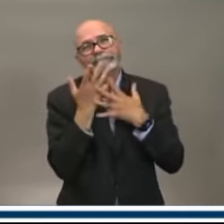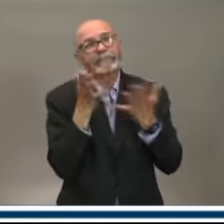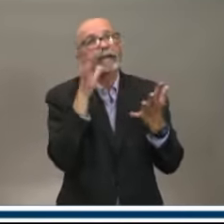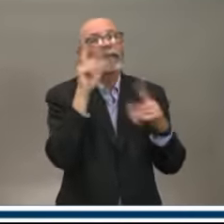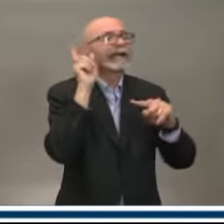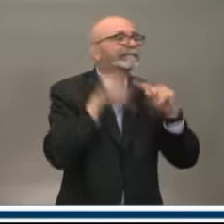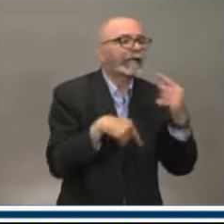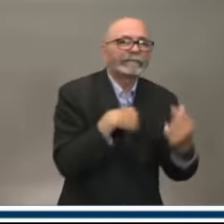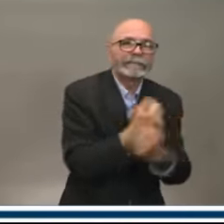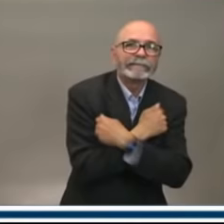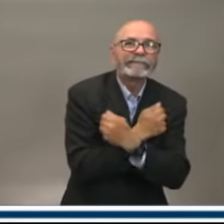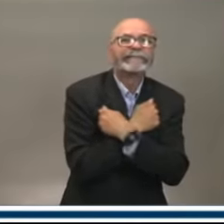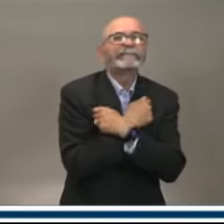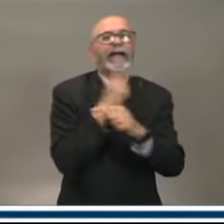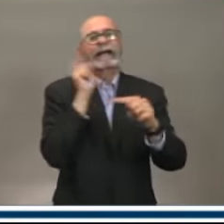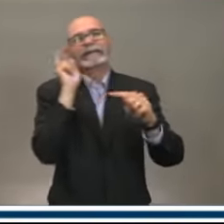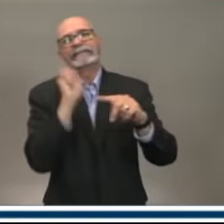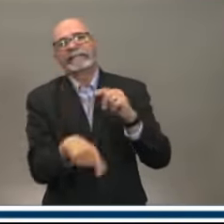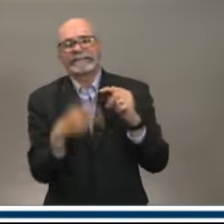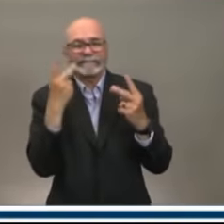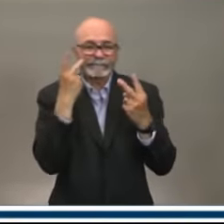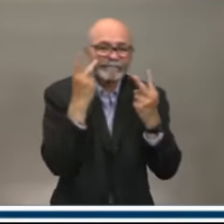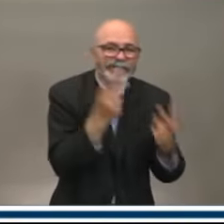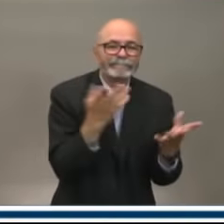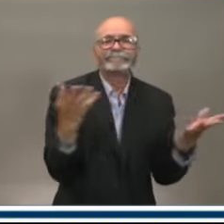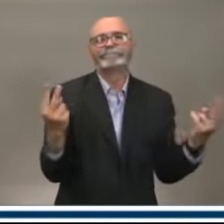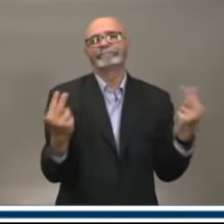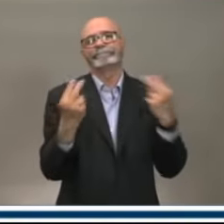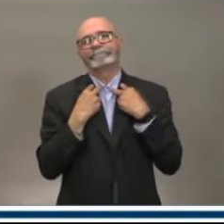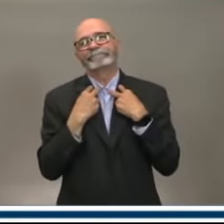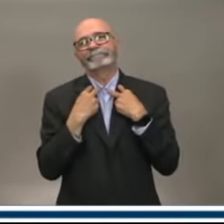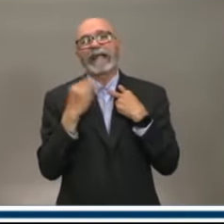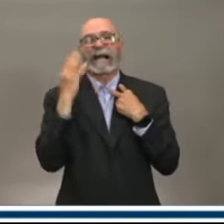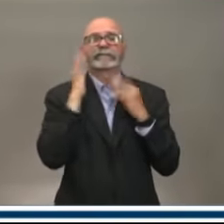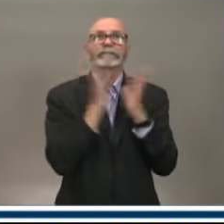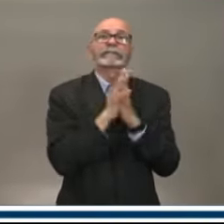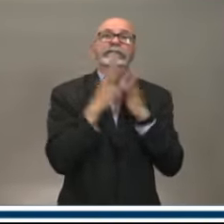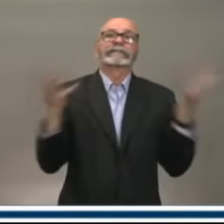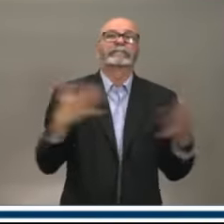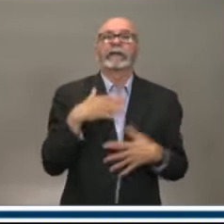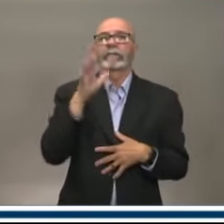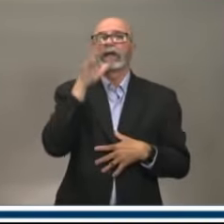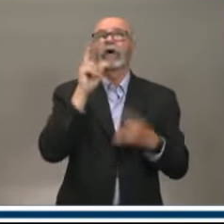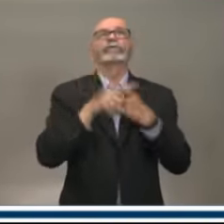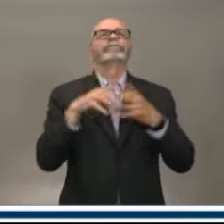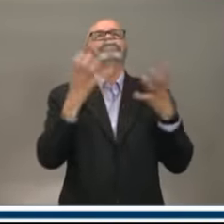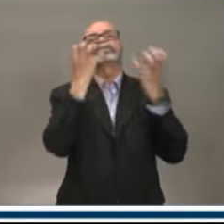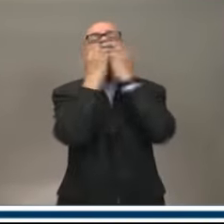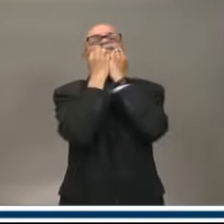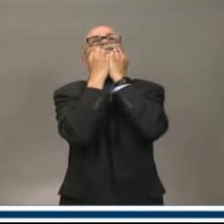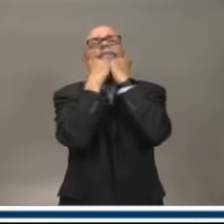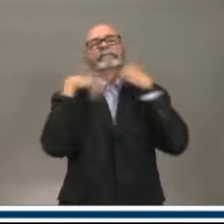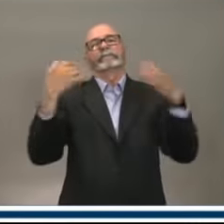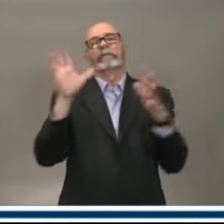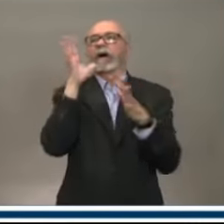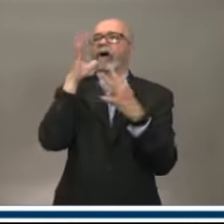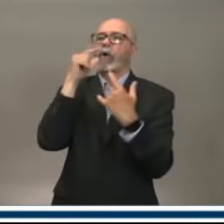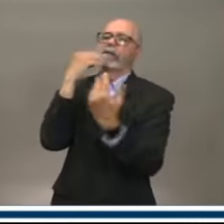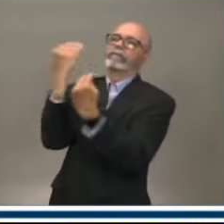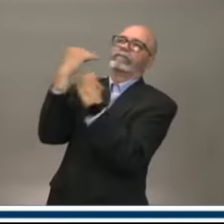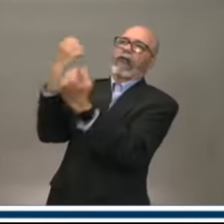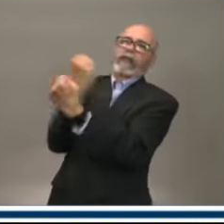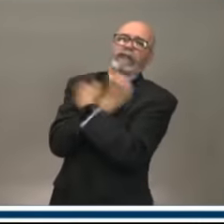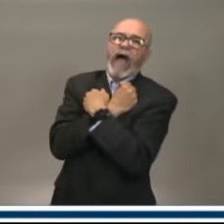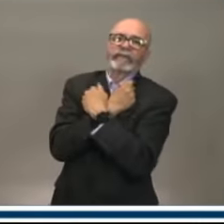Mother's Day. Many of you know how much my mother meant to me and the rock she was that we all stood on. We as a family lost